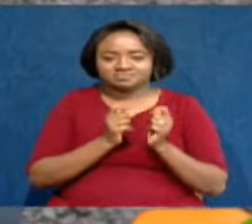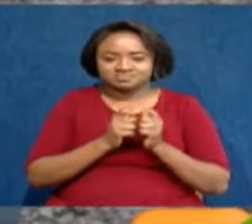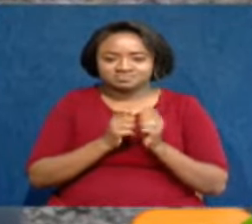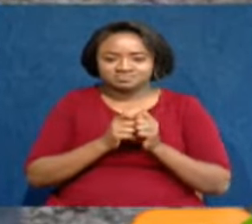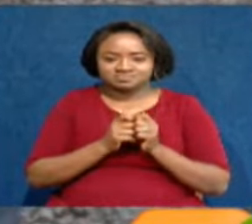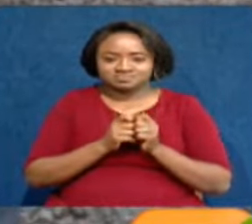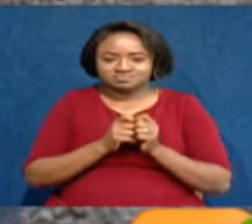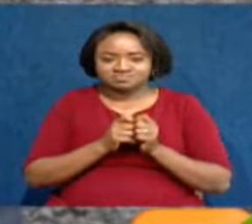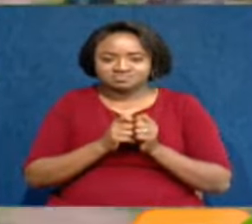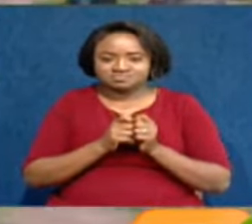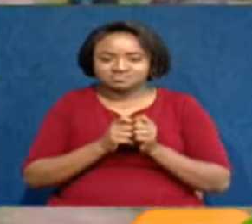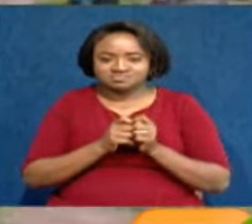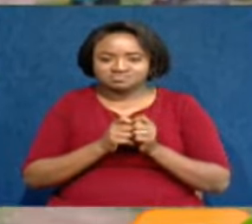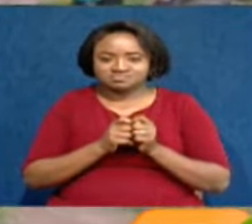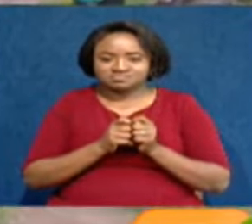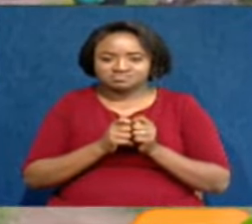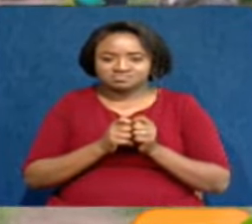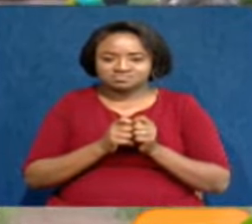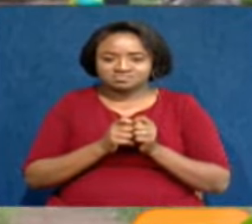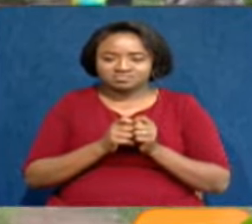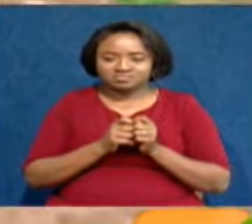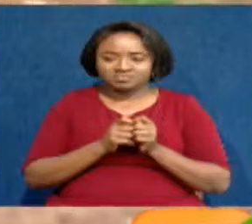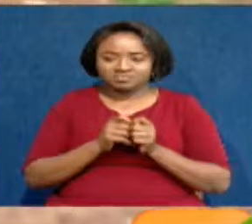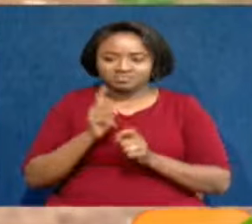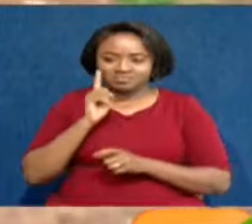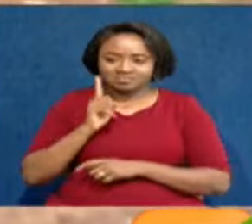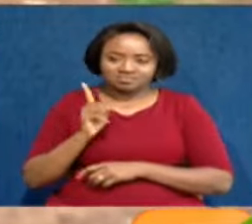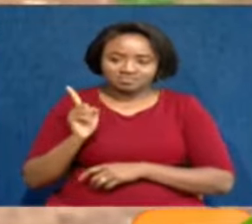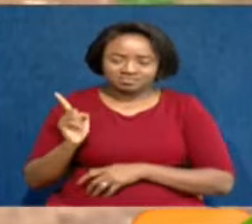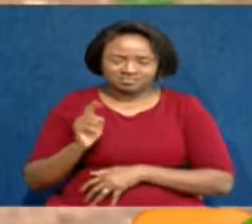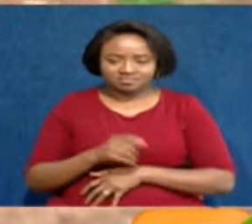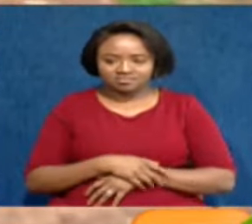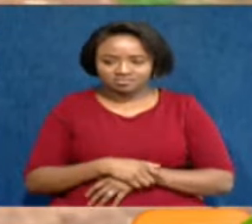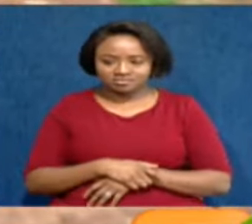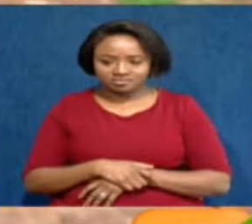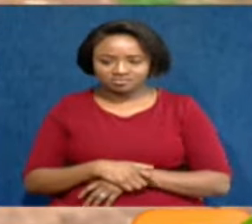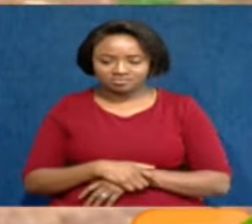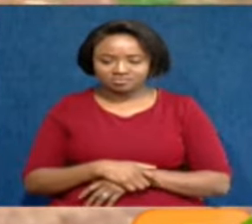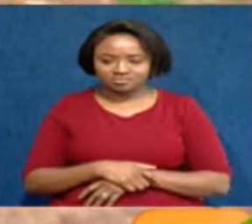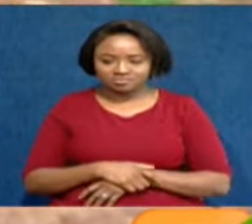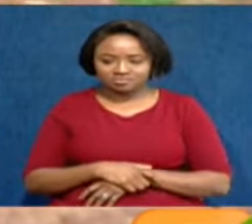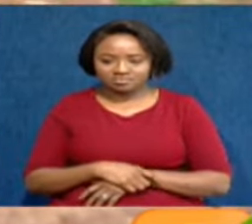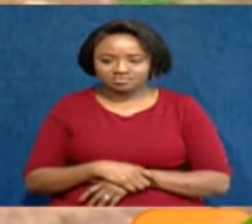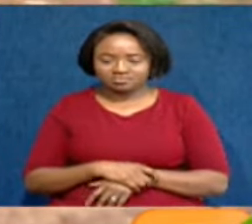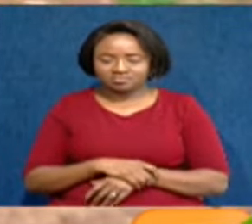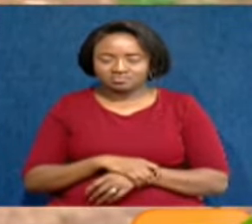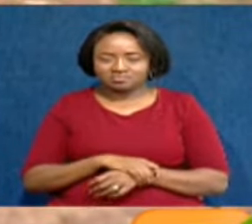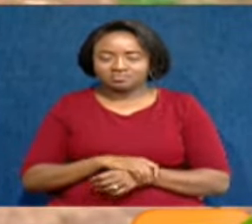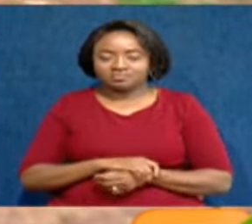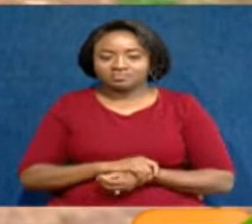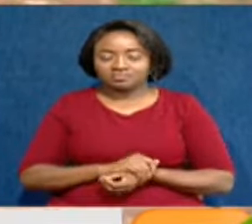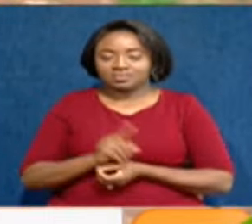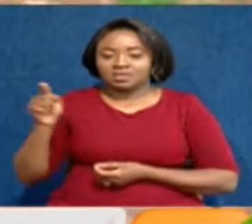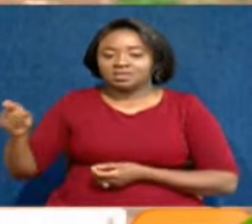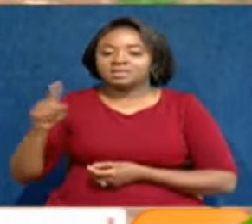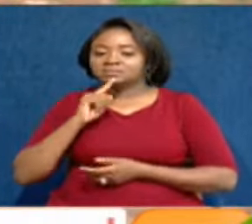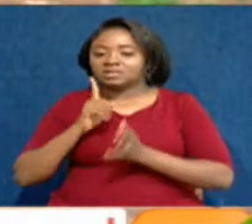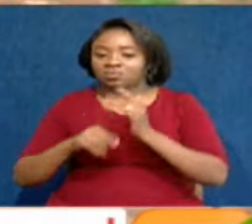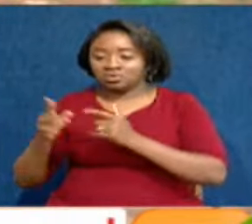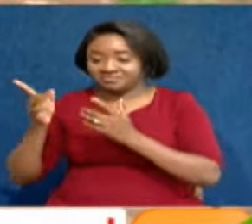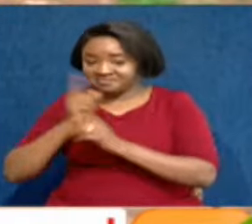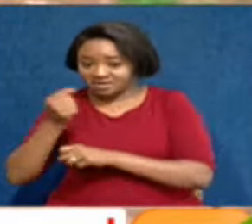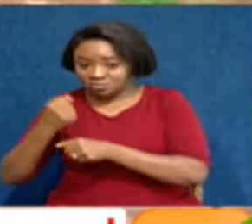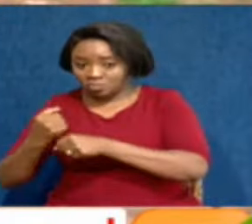Okal recounts the last moment they heard from Eunice. Alitokea wakati huo kuwa alikuwa anakuja Migori akitoka